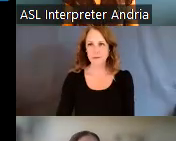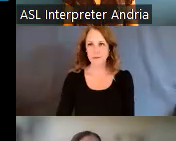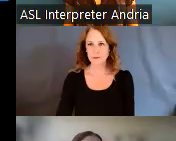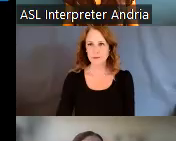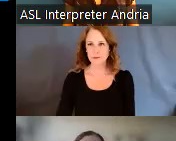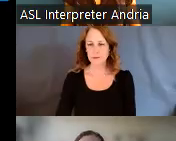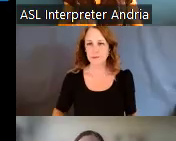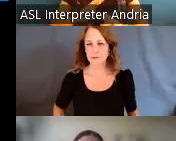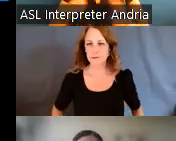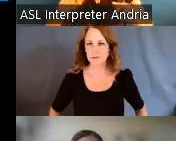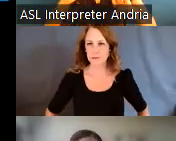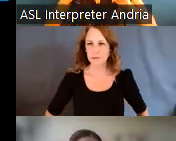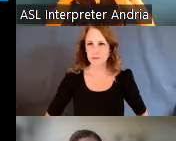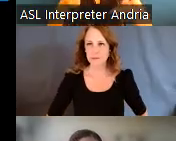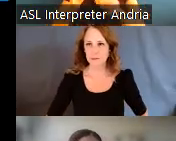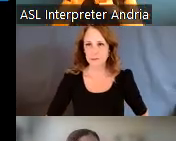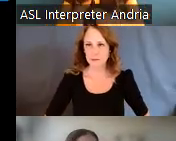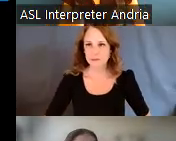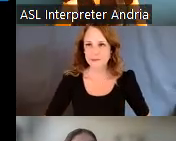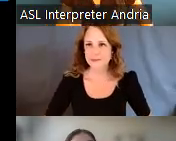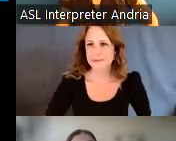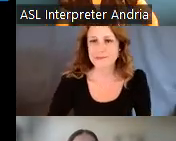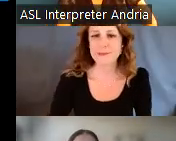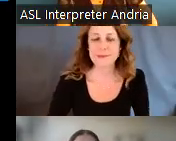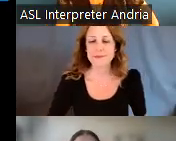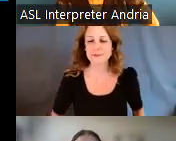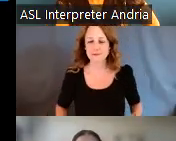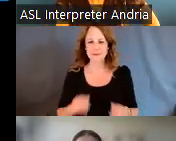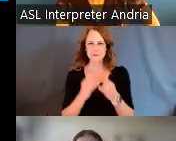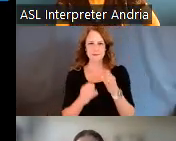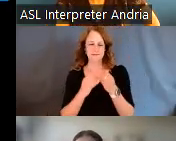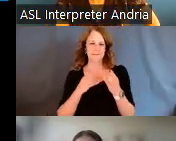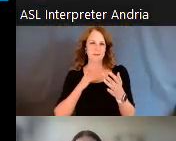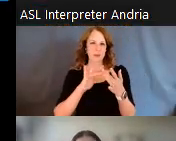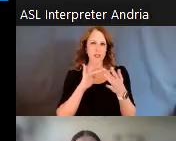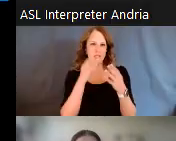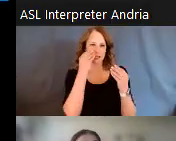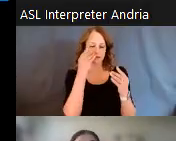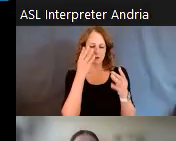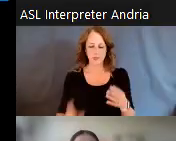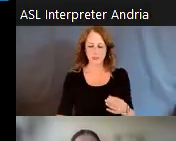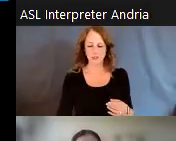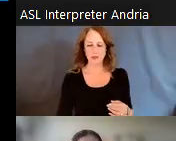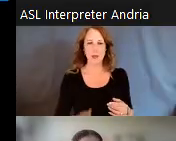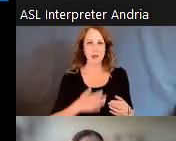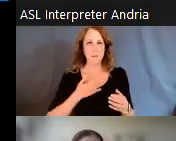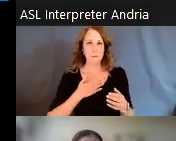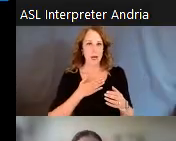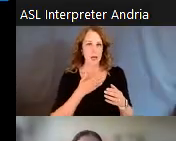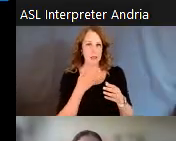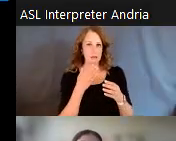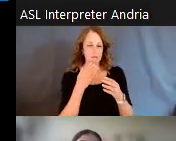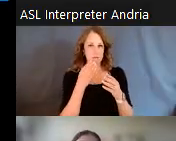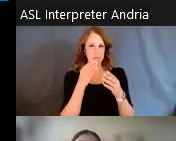And this is just the final slide with contact information. I will share my information with you all. If you have any